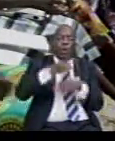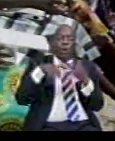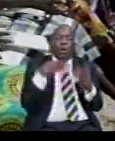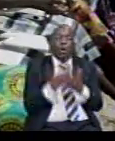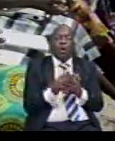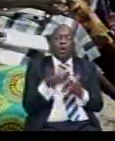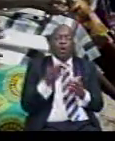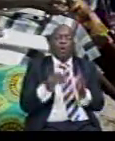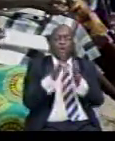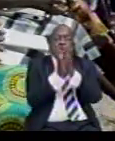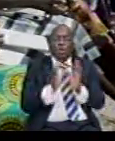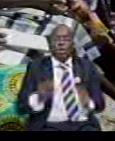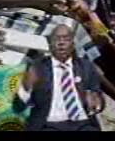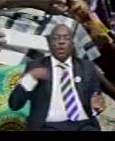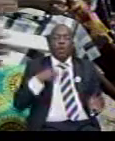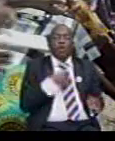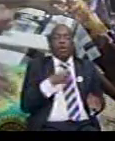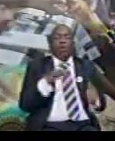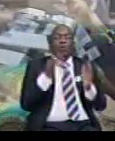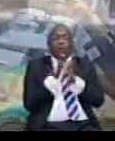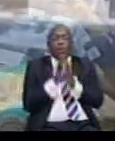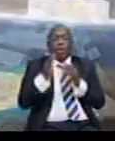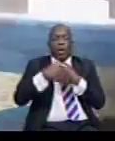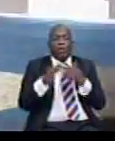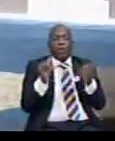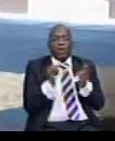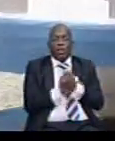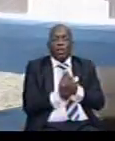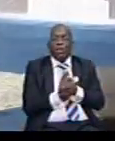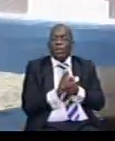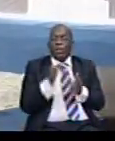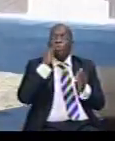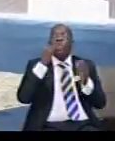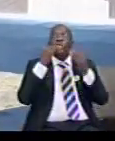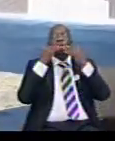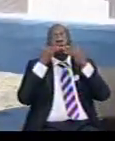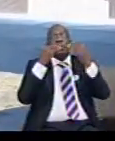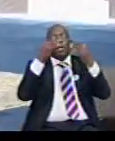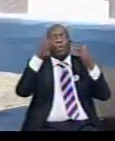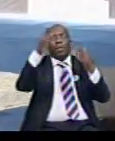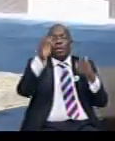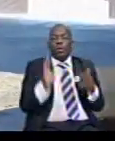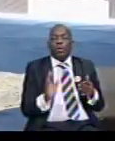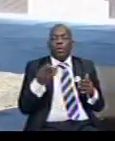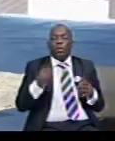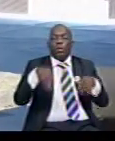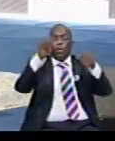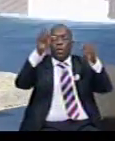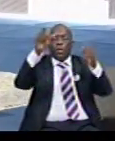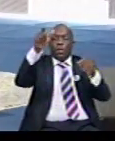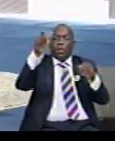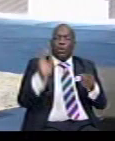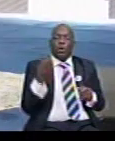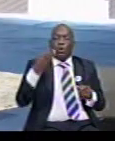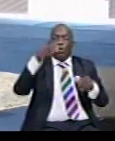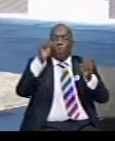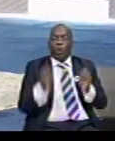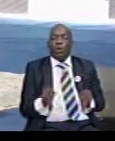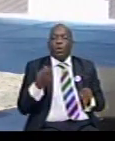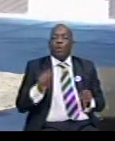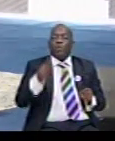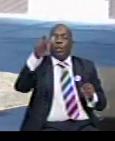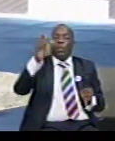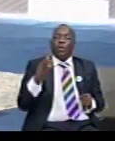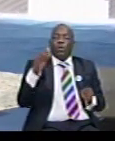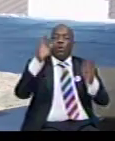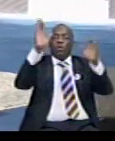after that is thank God, the God of power, the God of miracle, the God